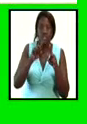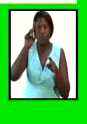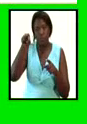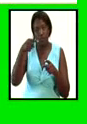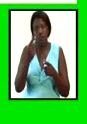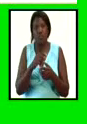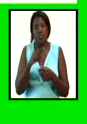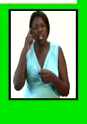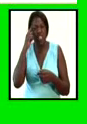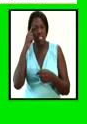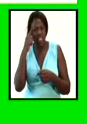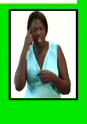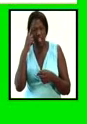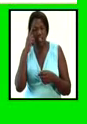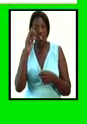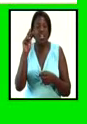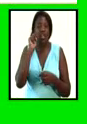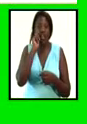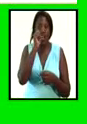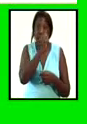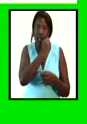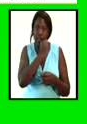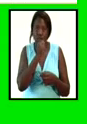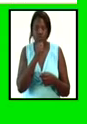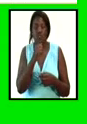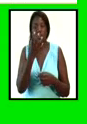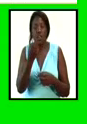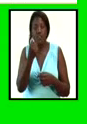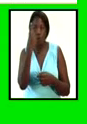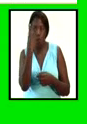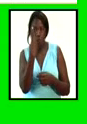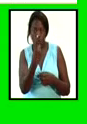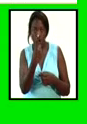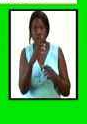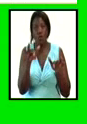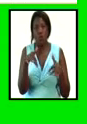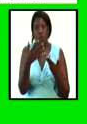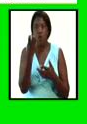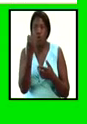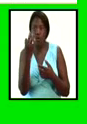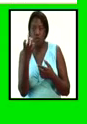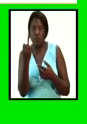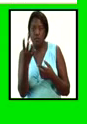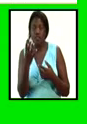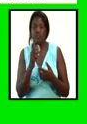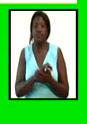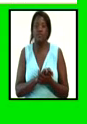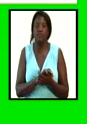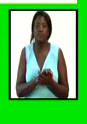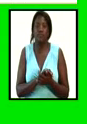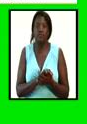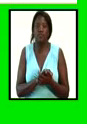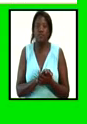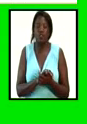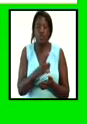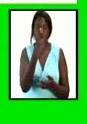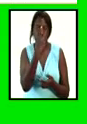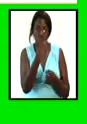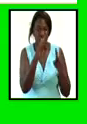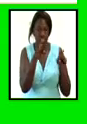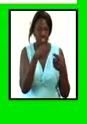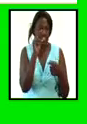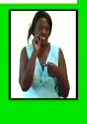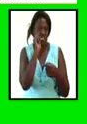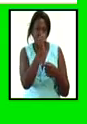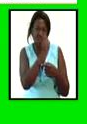me think. Nouns are found in the singular or plural form. Singular form is when we are dealing with a single